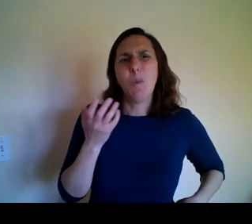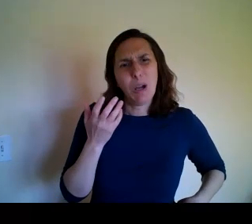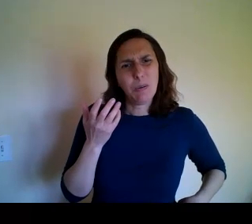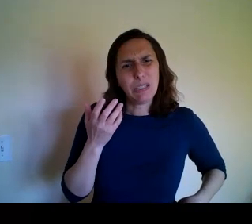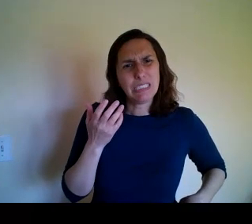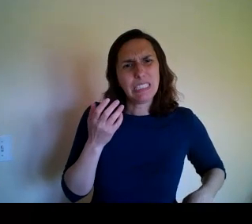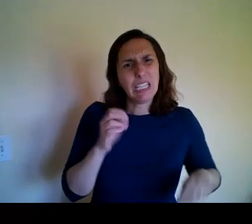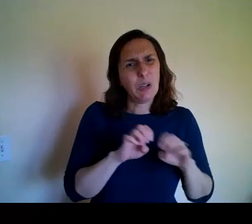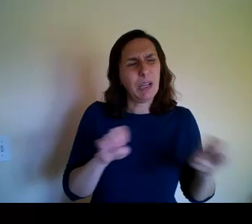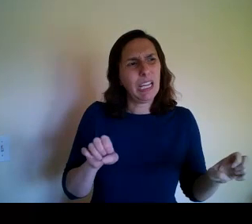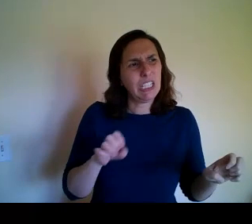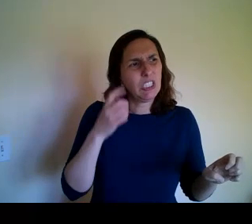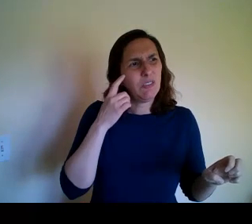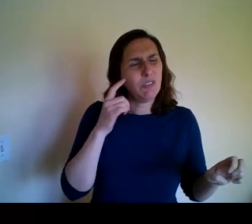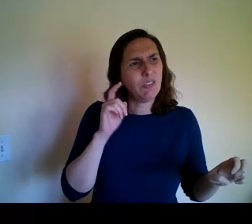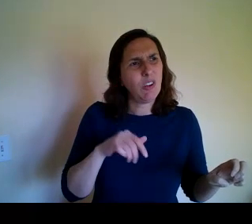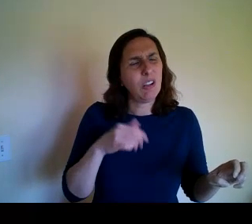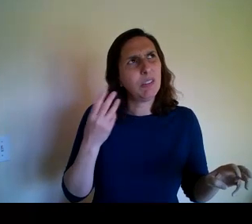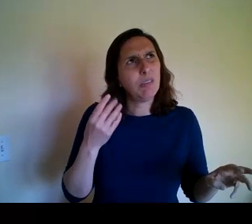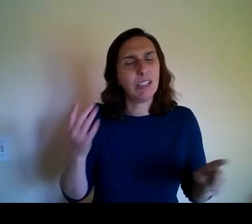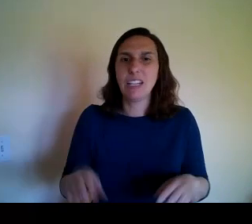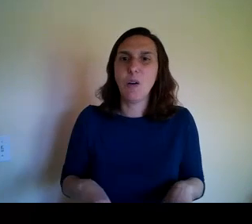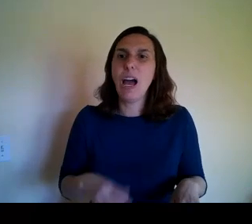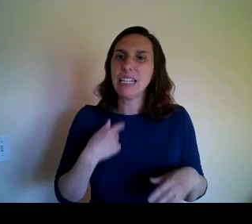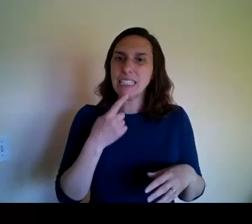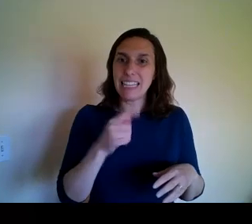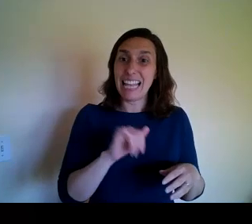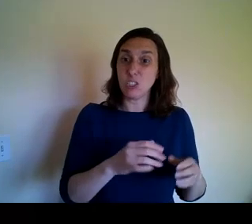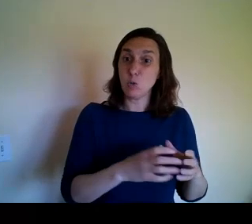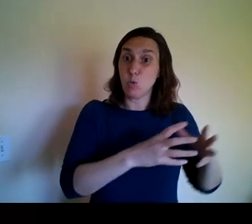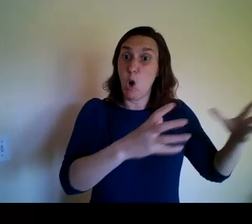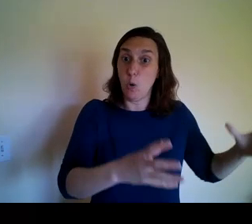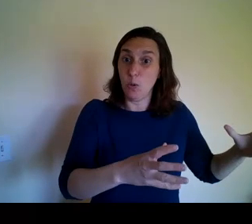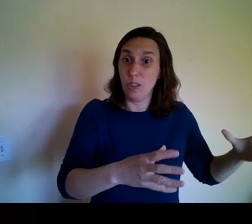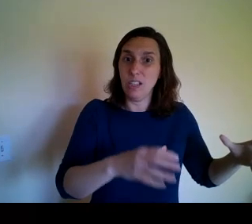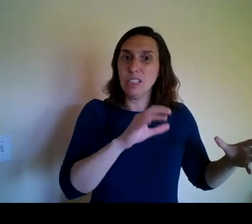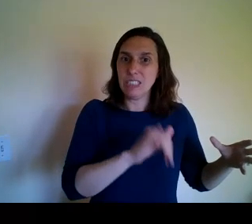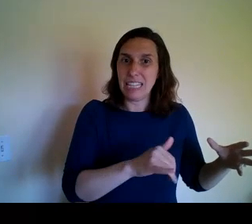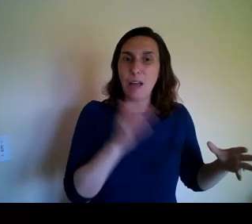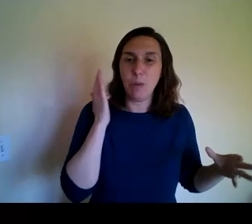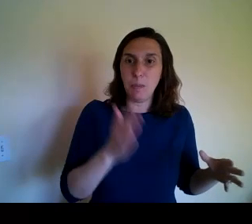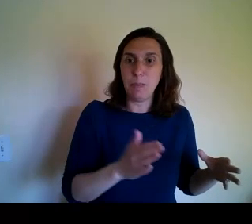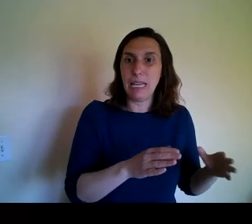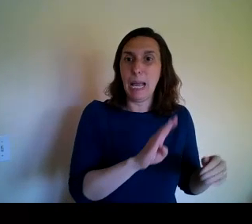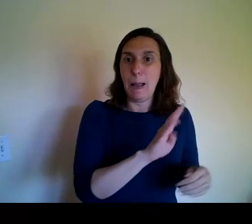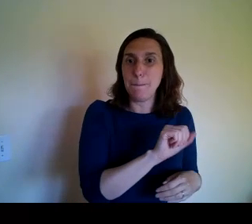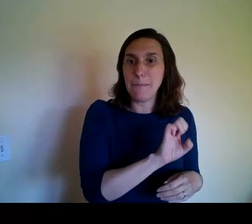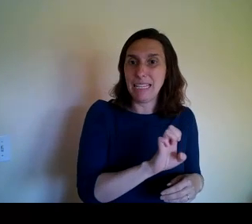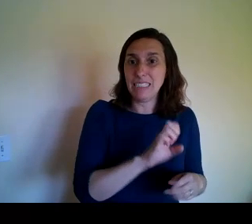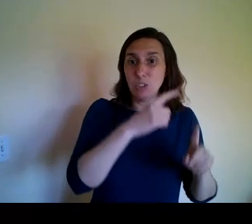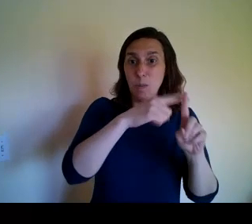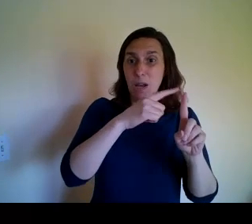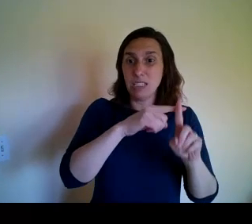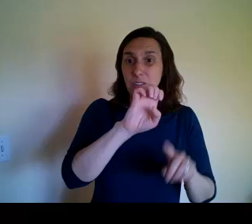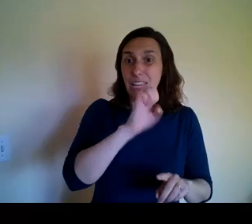continuously? I go, that's exponential growth, so I'm going to have a base to a positive exponent.